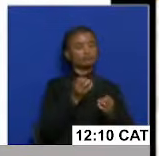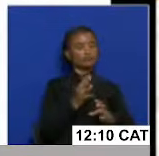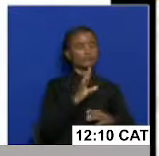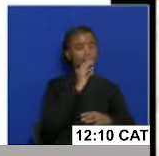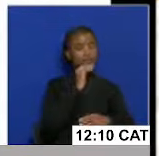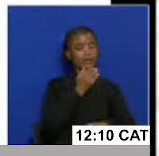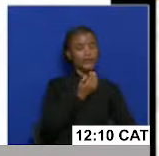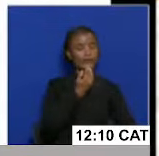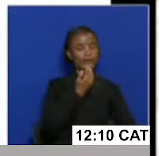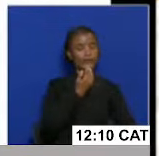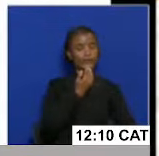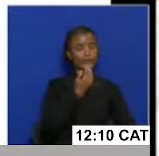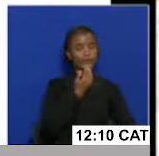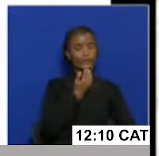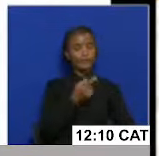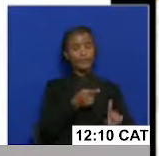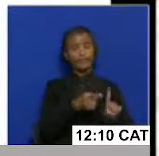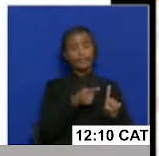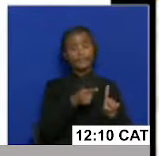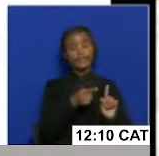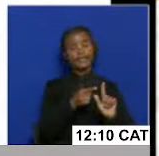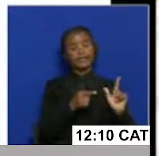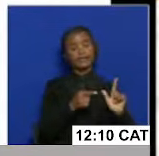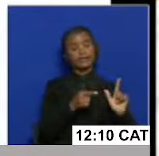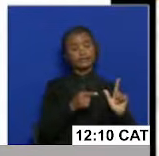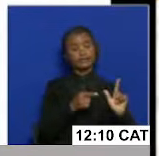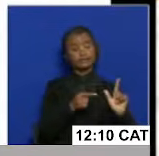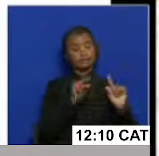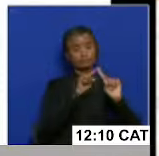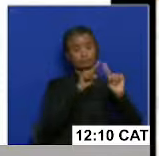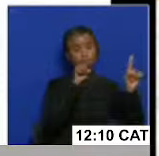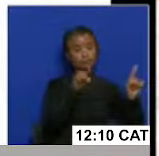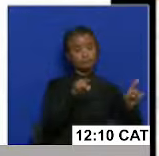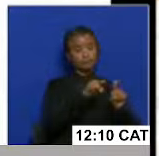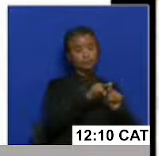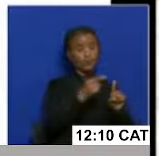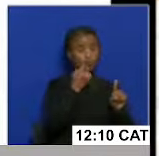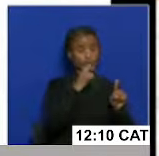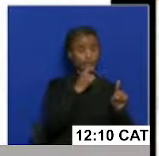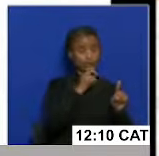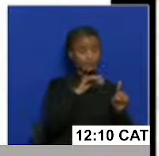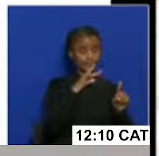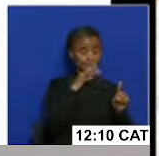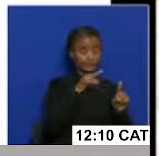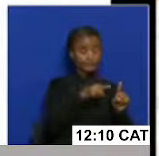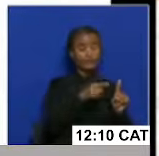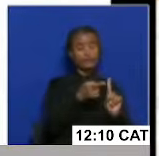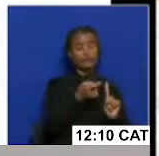So the messages on the left that appear in white are from Officer Stoles. Is that correct?